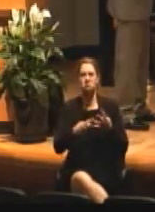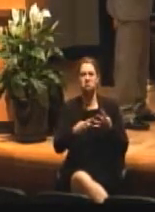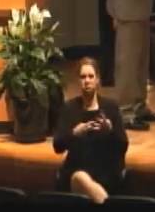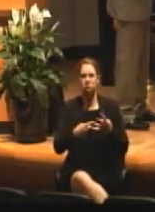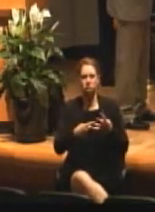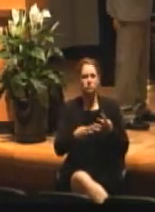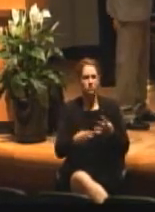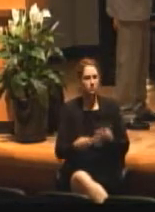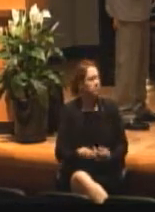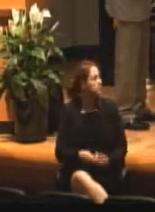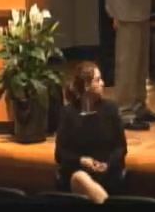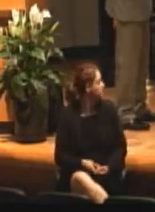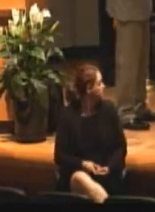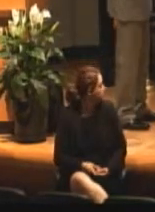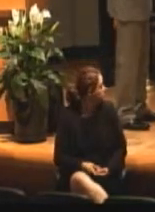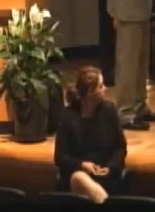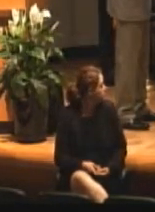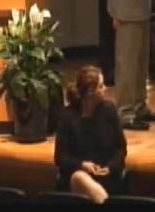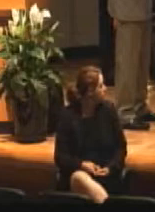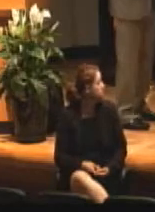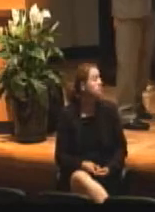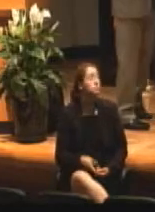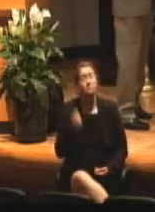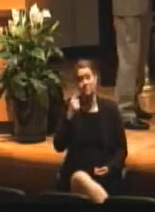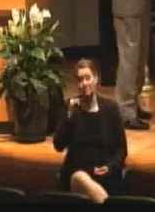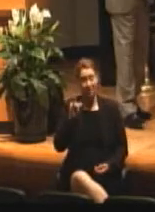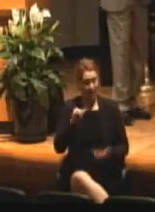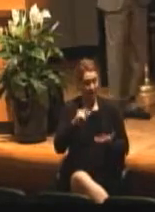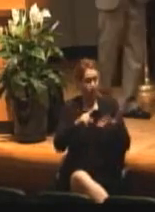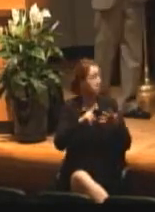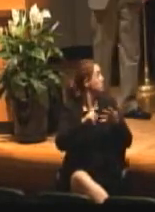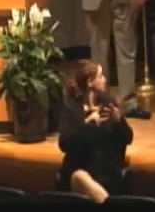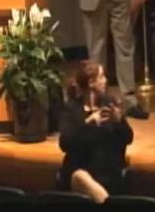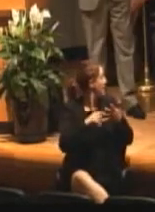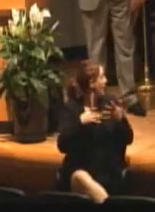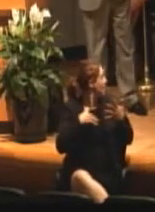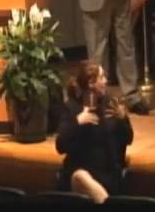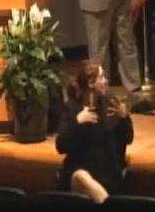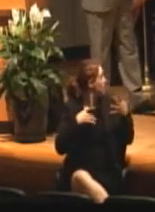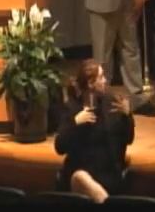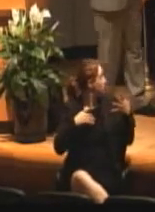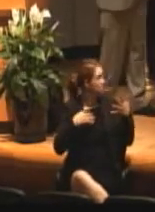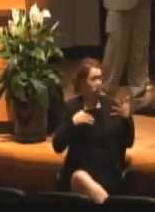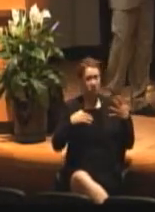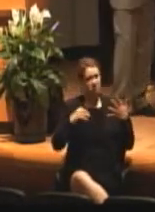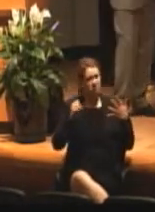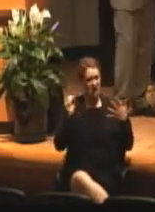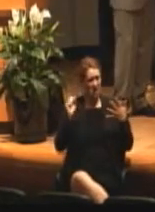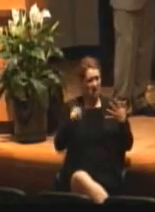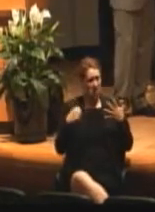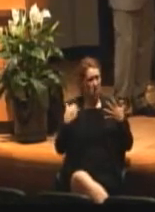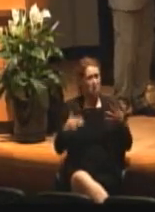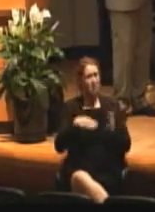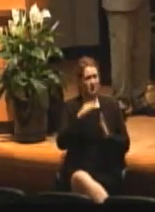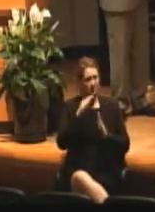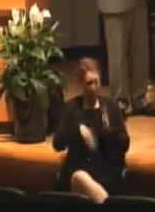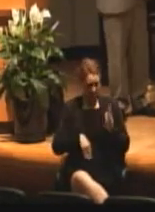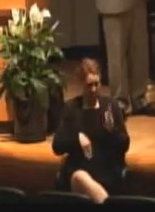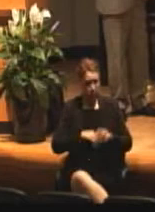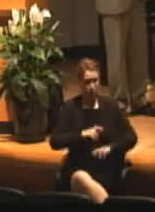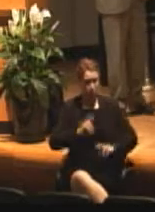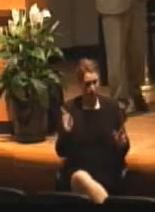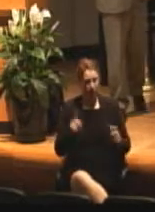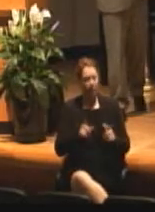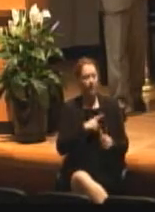can actually make that application, get everything done. You know 100% you're ready to go, and then you go ahead and find your search, or, you know,